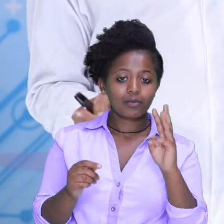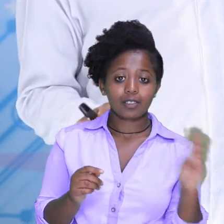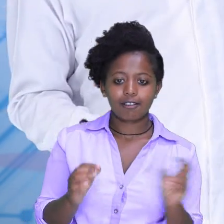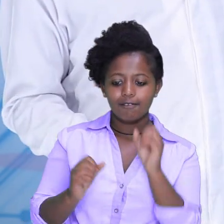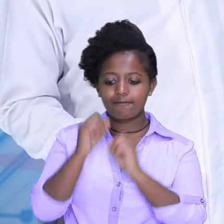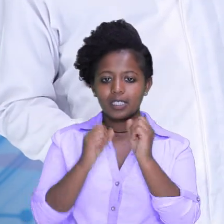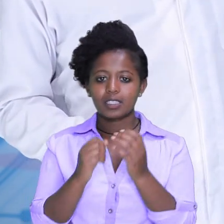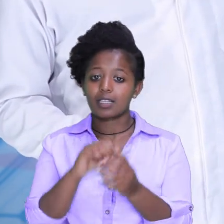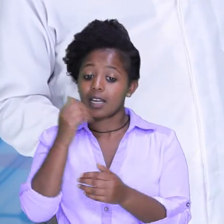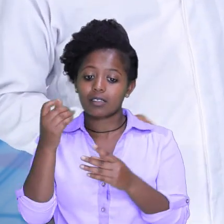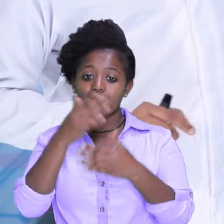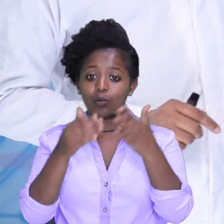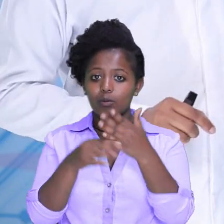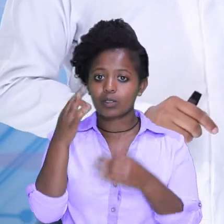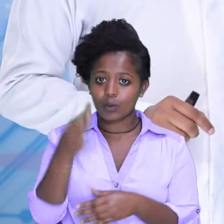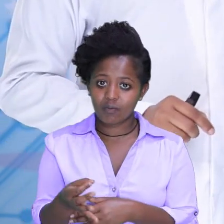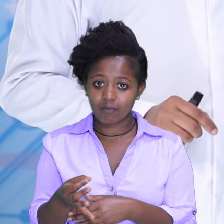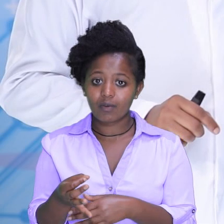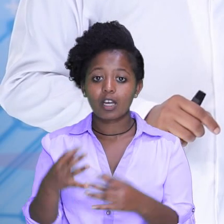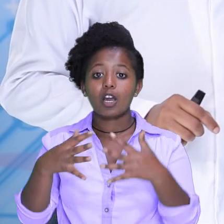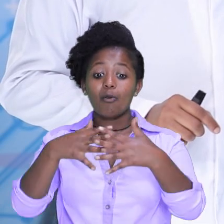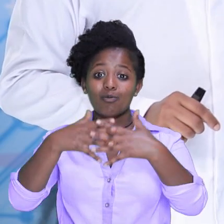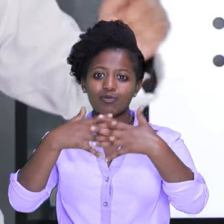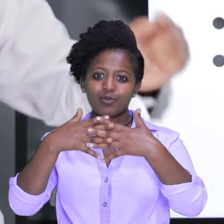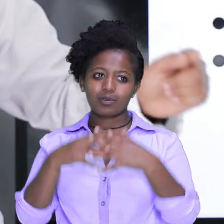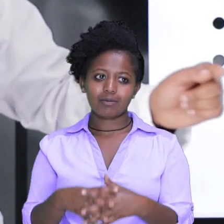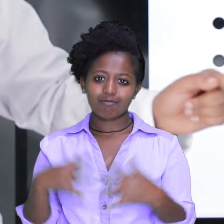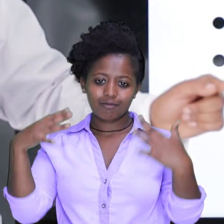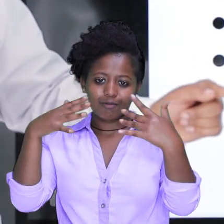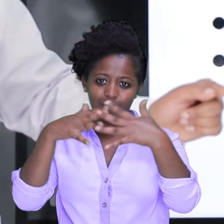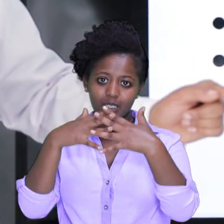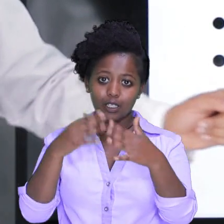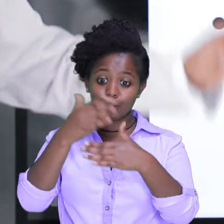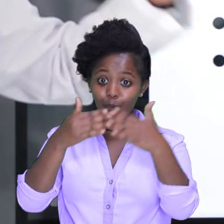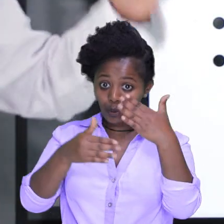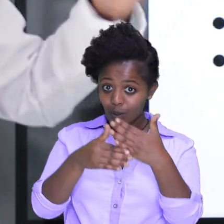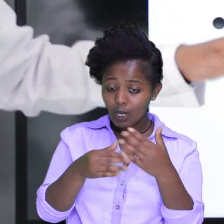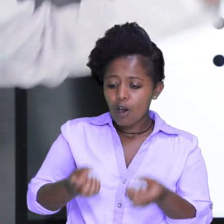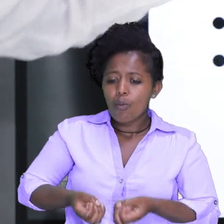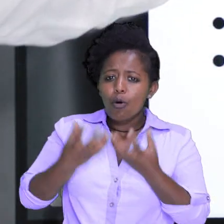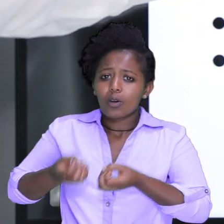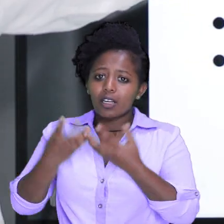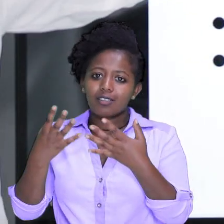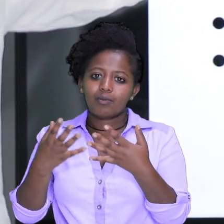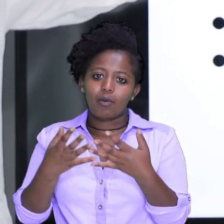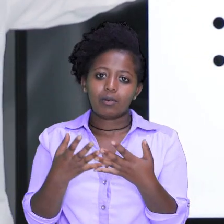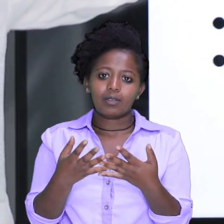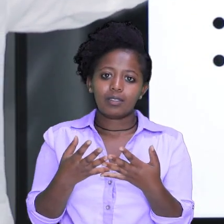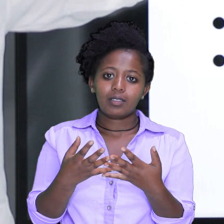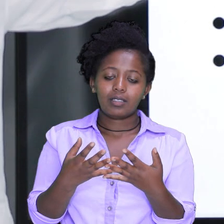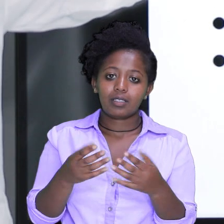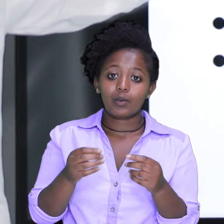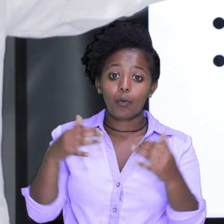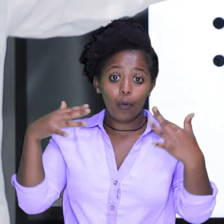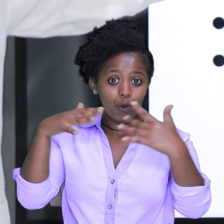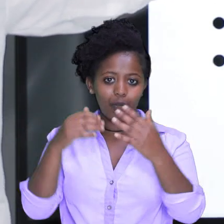The other development, weapon race, to build more and more destructive